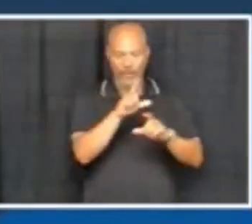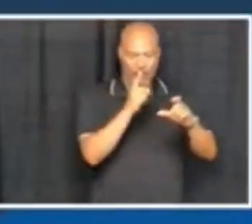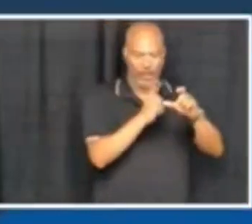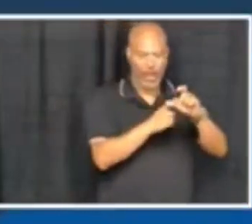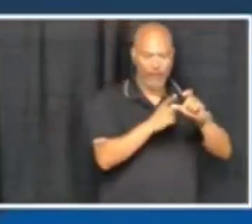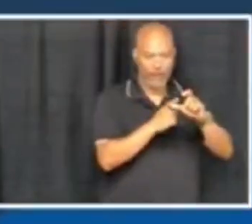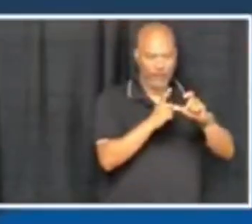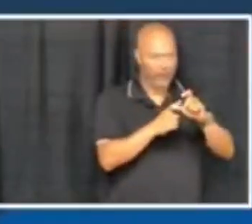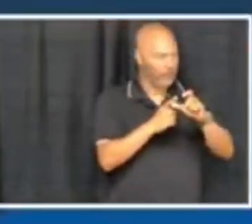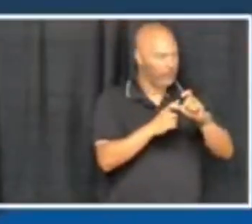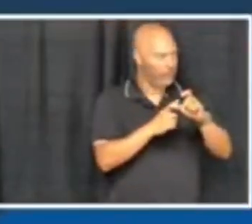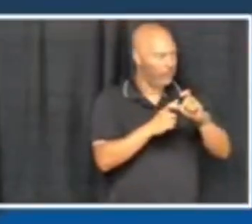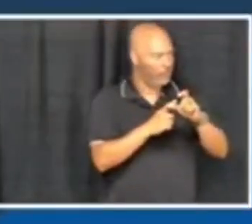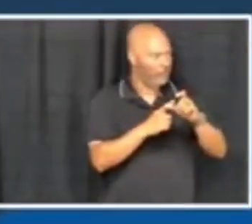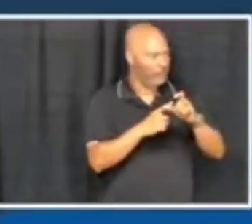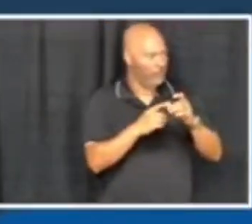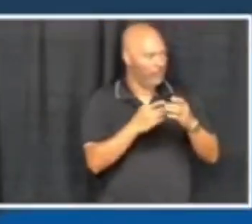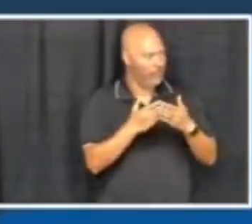Marxists. We're almost done, Mayor.